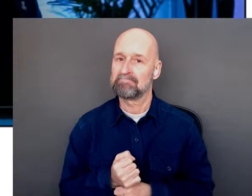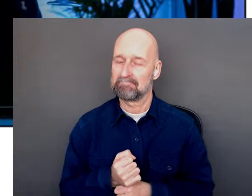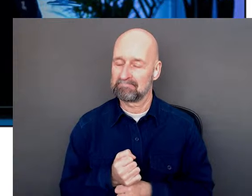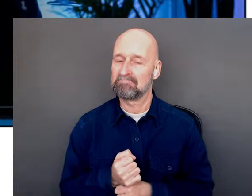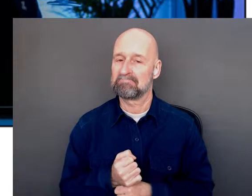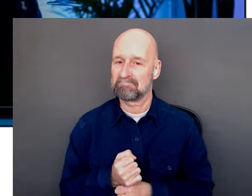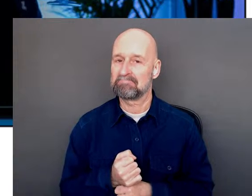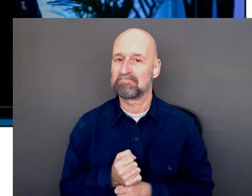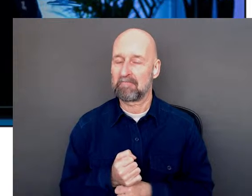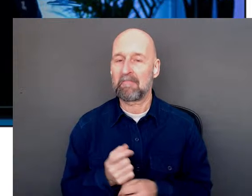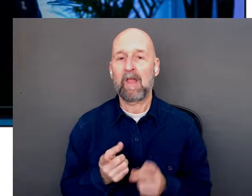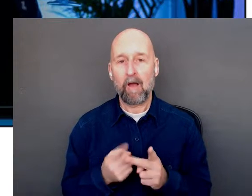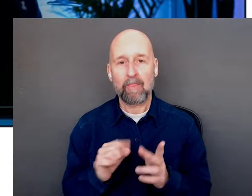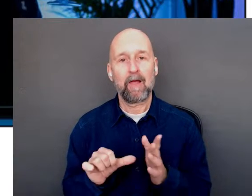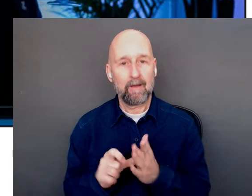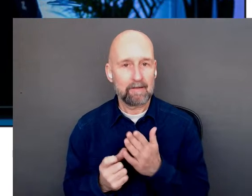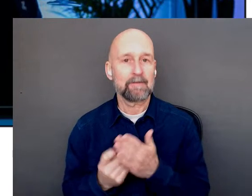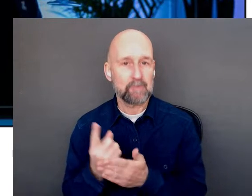challenges to